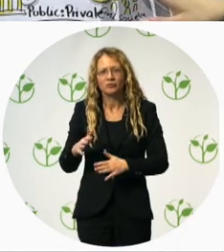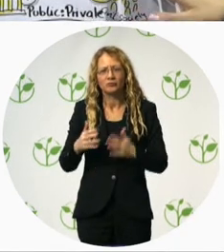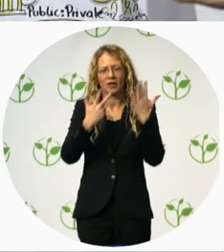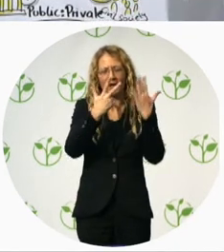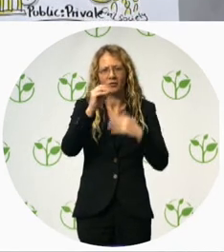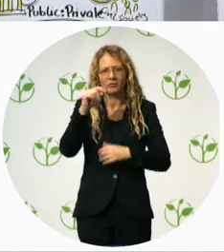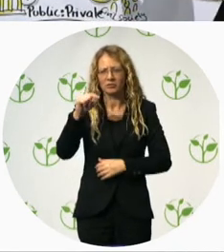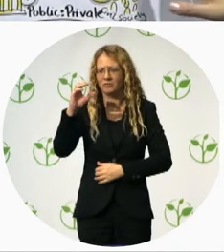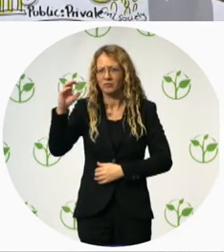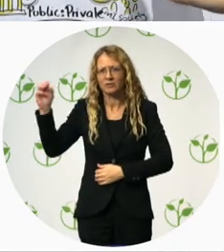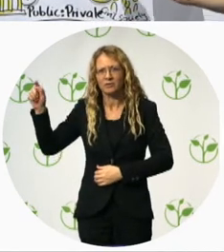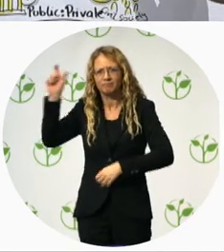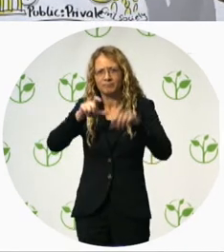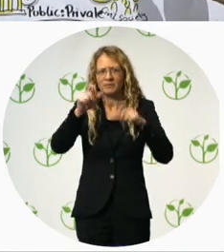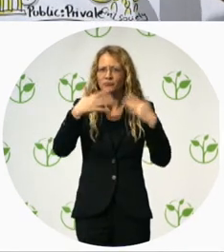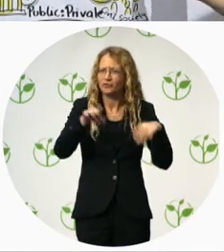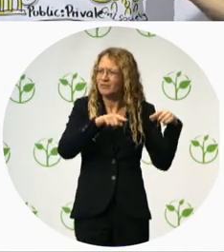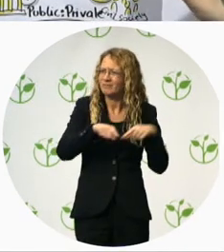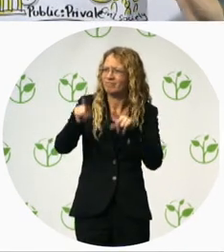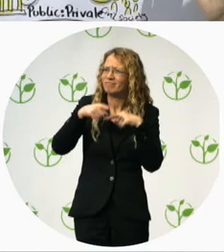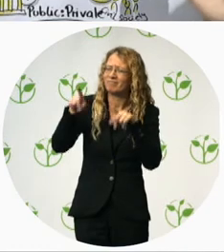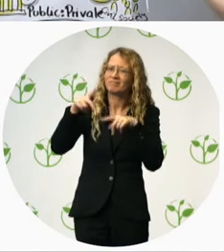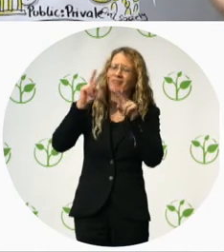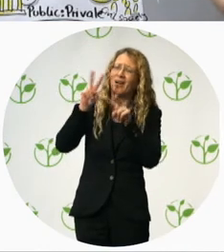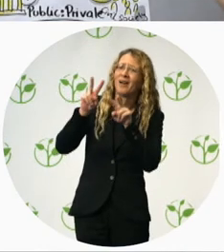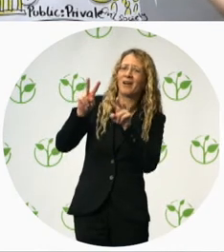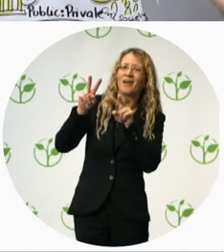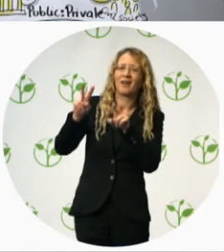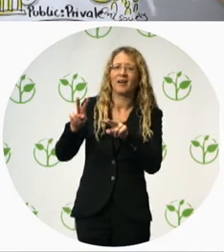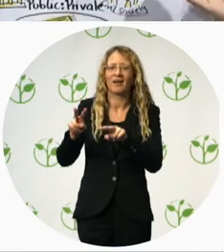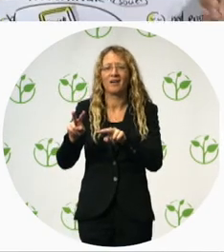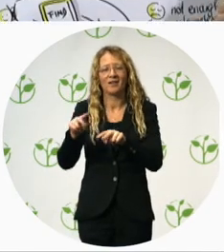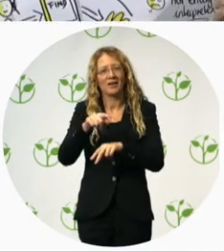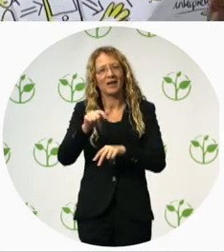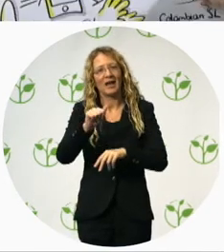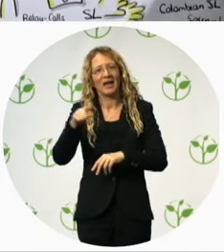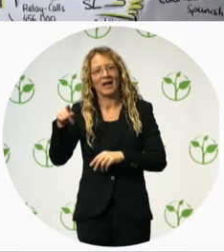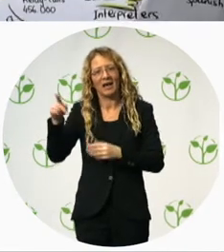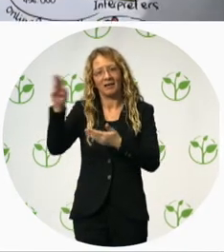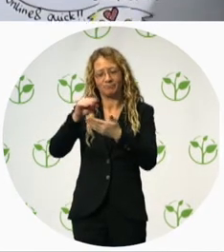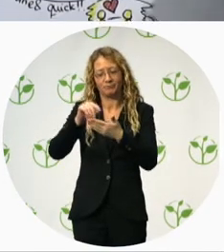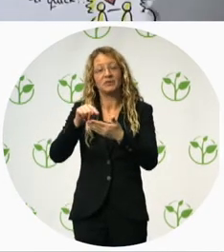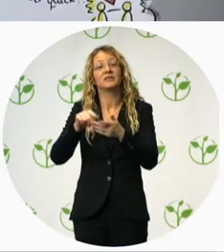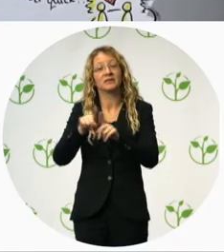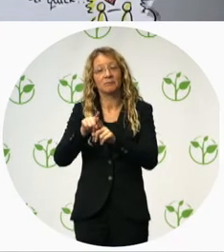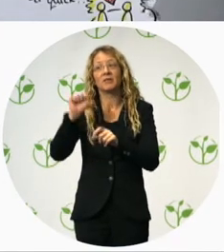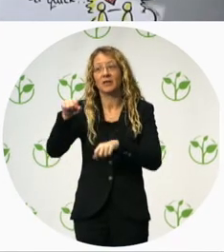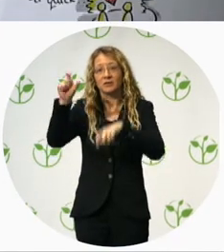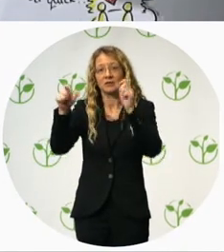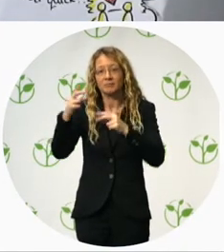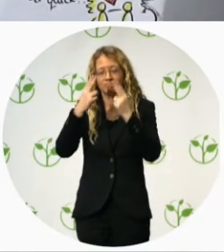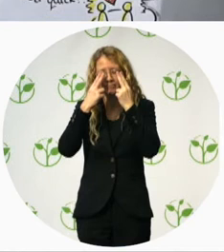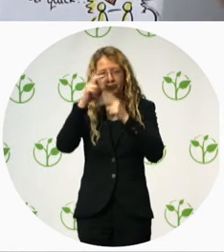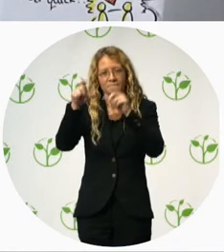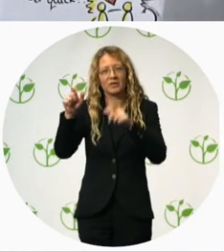an app that does also audio description, so it also helps blind people, but it also gives sign